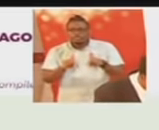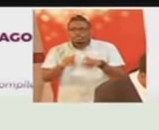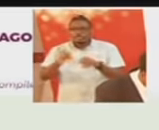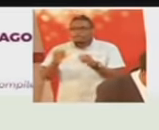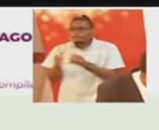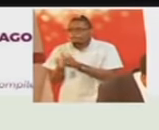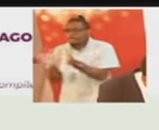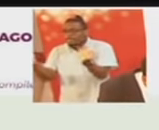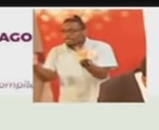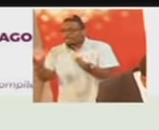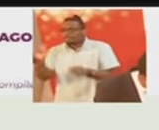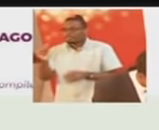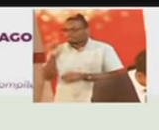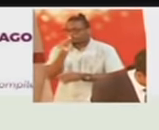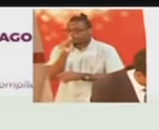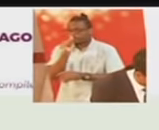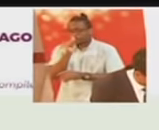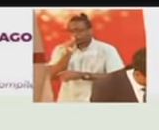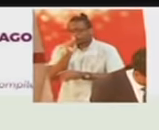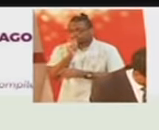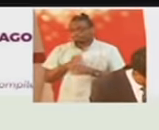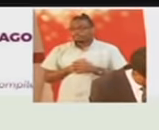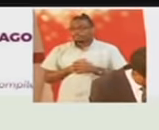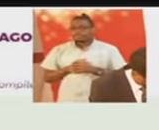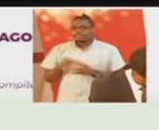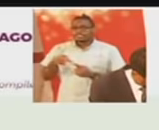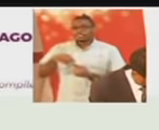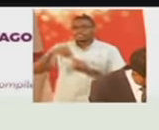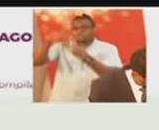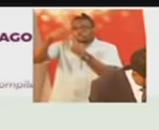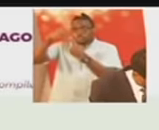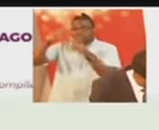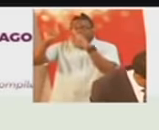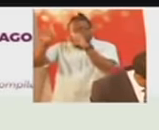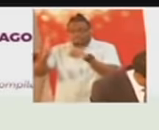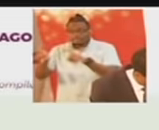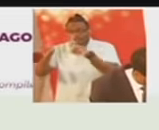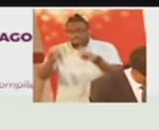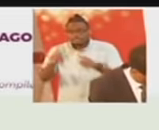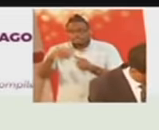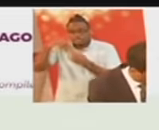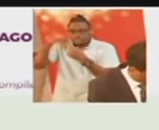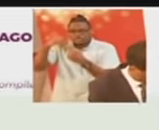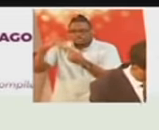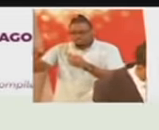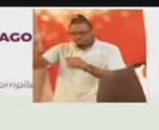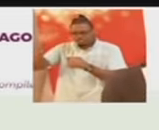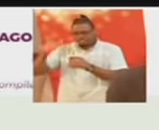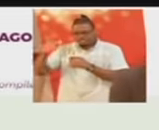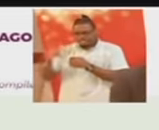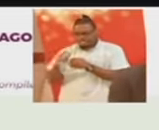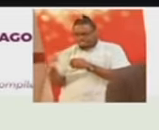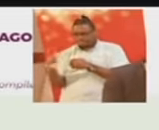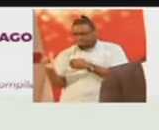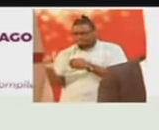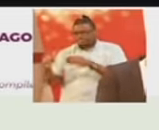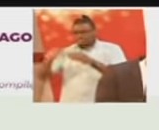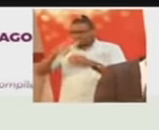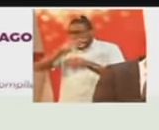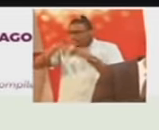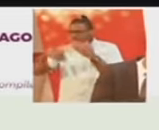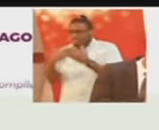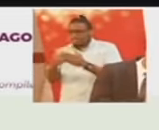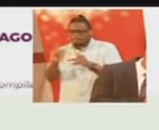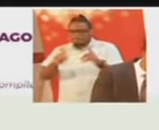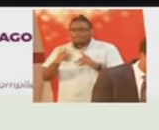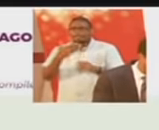the private sector. Unique tests for both places. As you go down the left side, we have total recovered patients, which will be